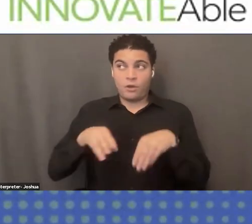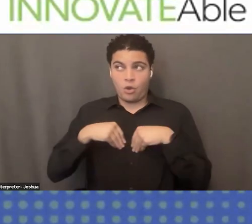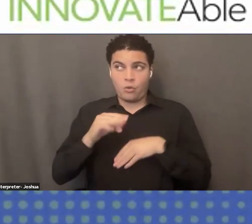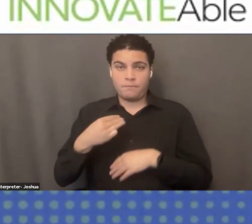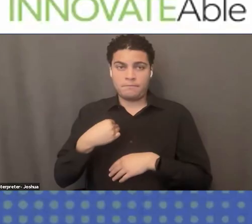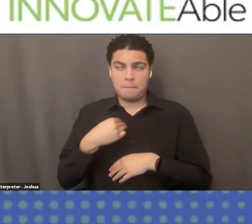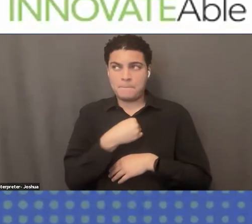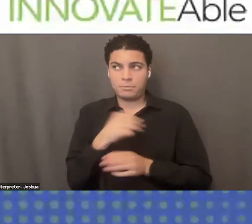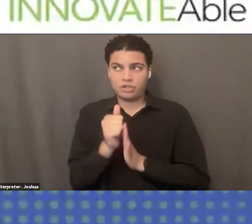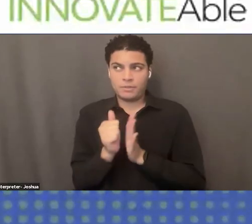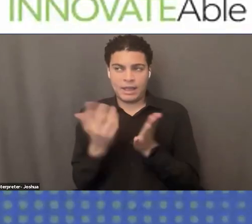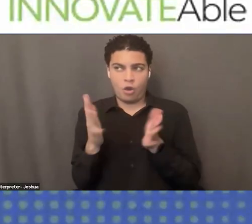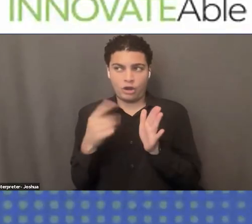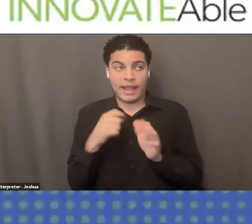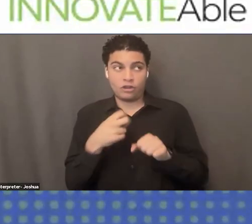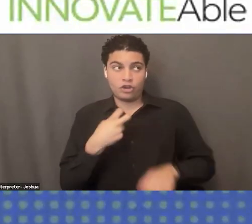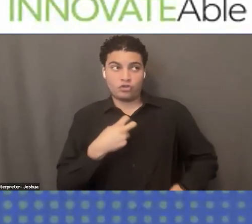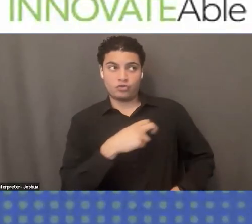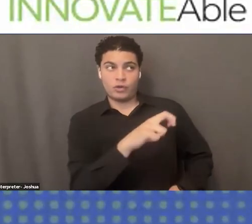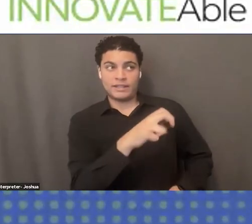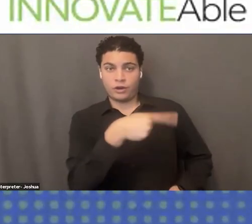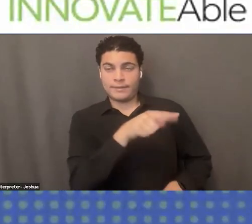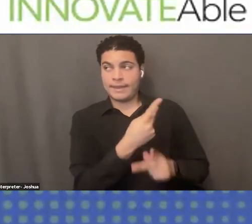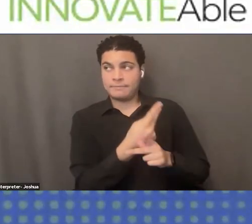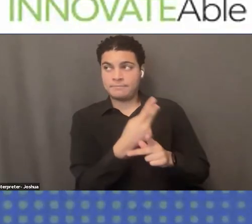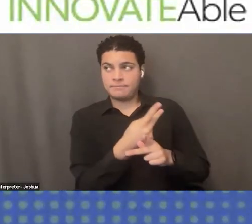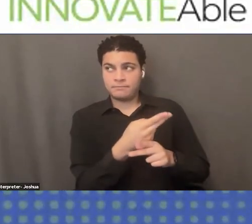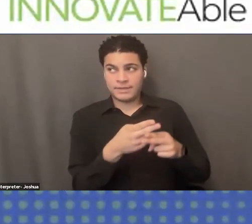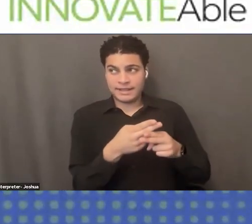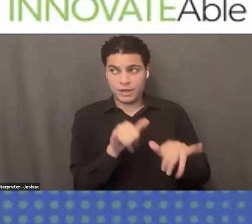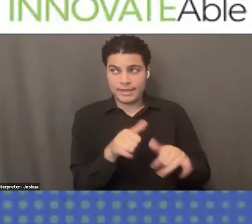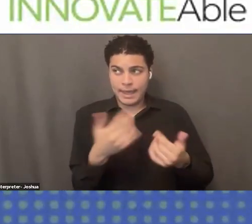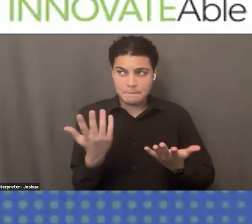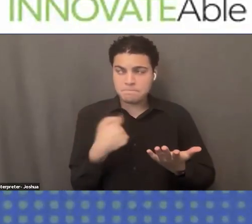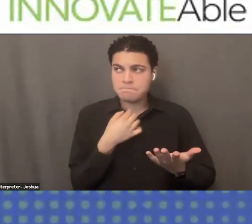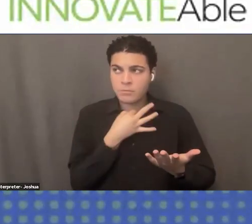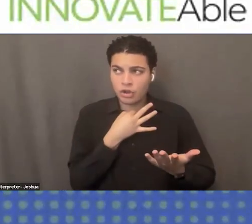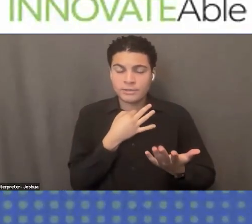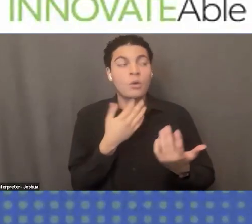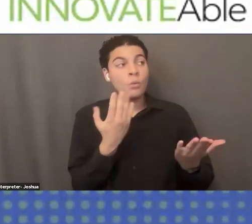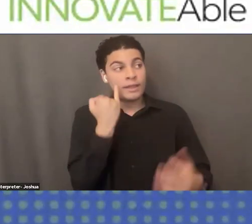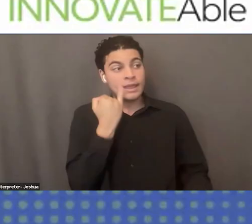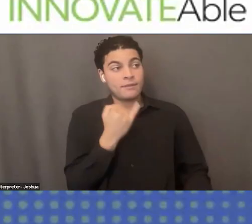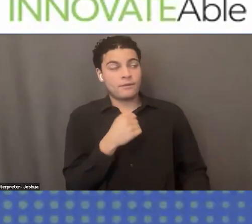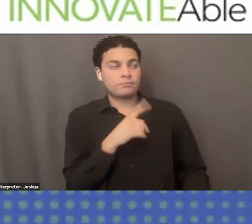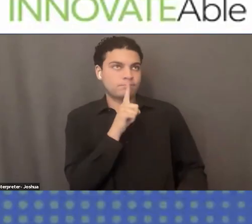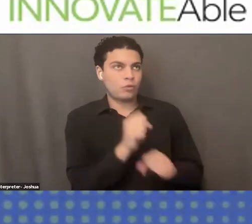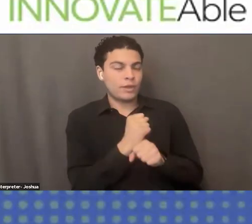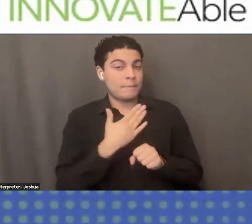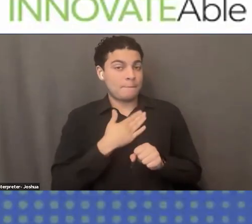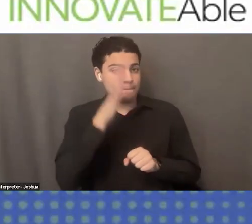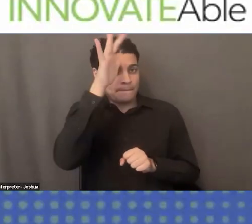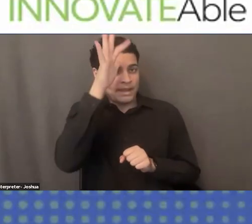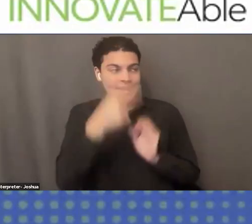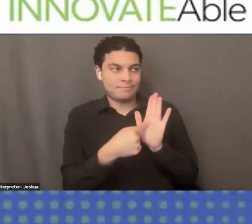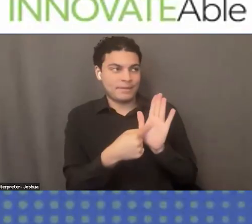a similar type of incident. So ideally, if it was your 90-year-old father, and I'll just kind of use my dad as an example because he's the same way, he wears a shirt, he has tags,